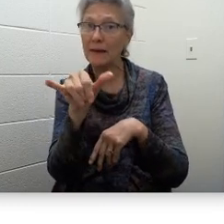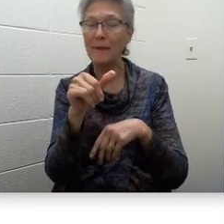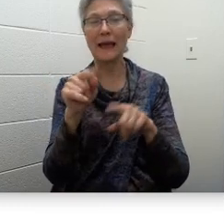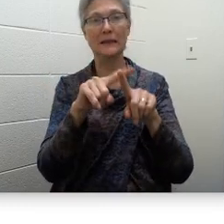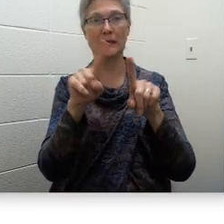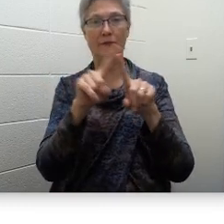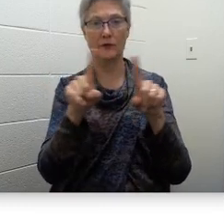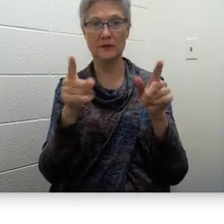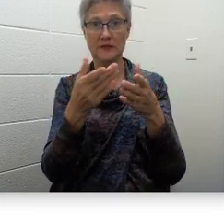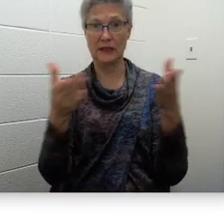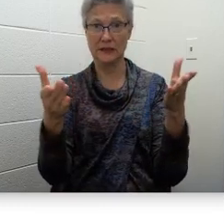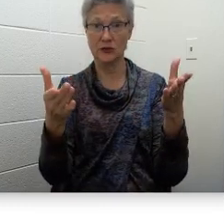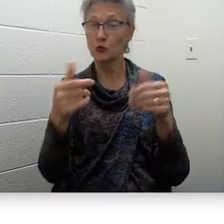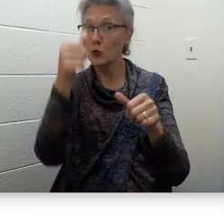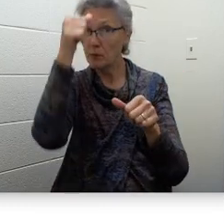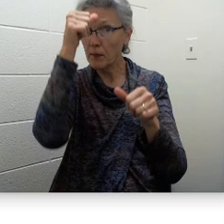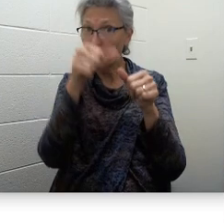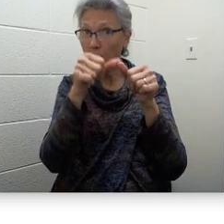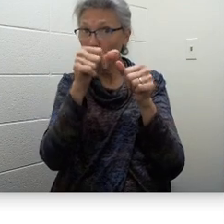nature?